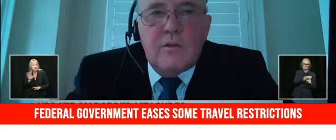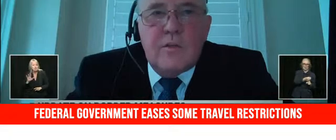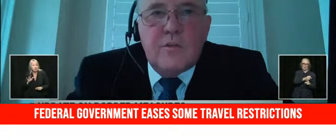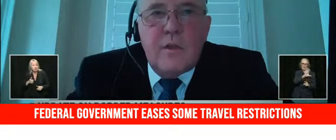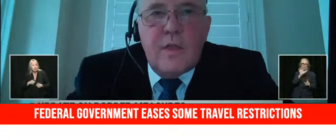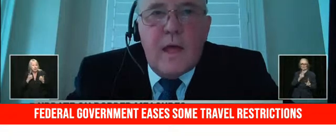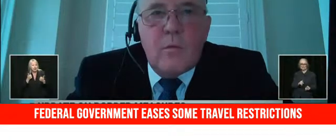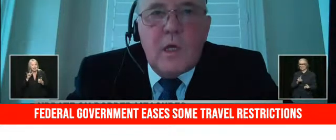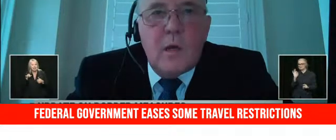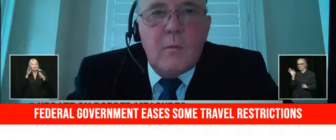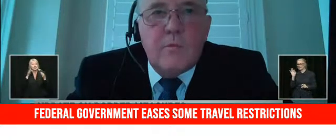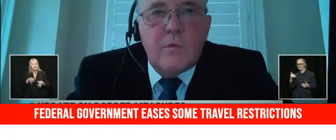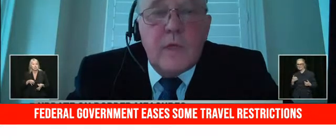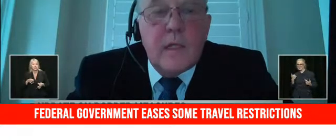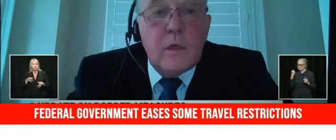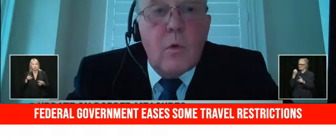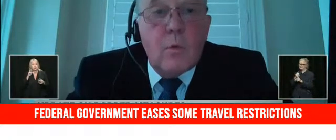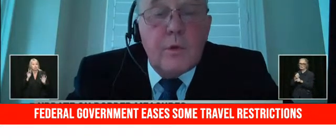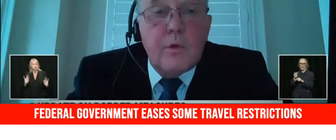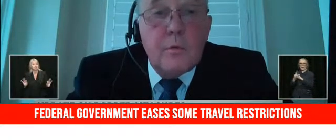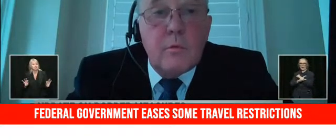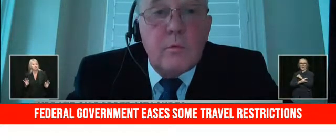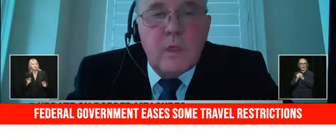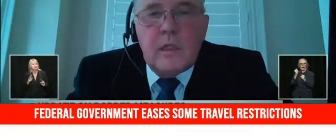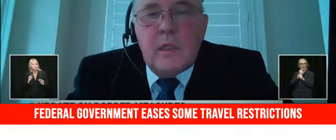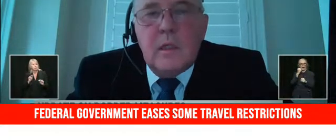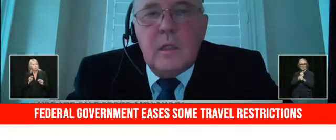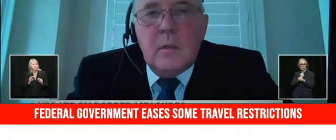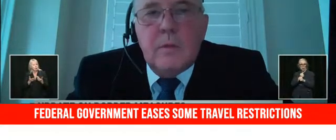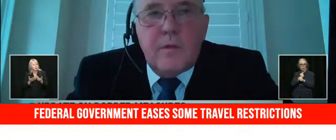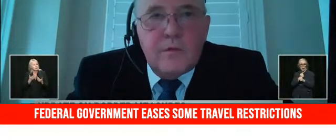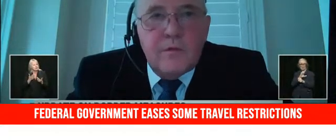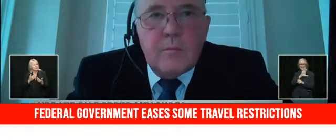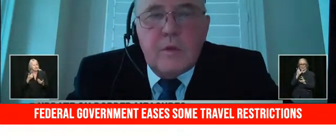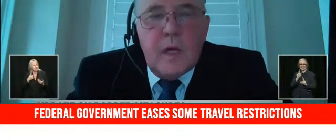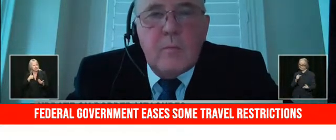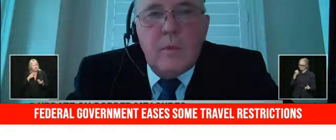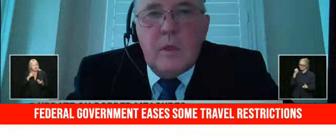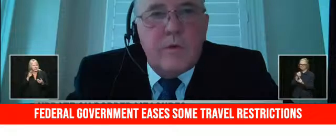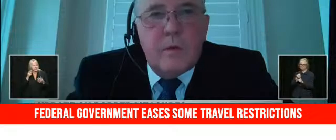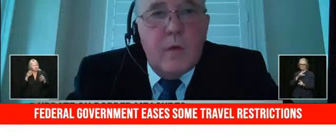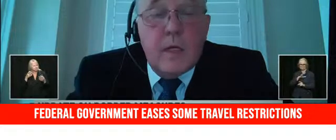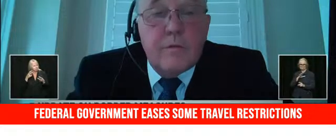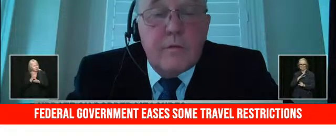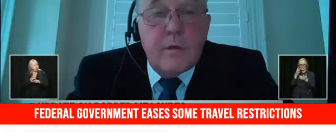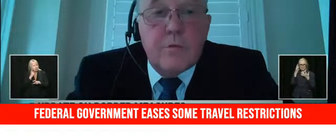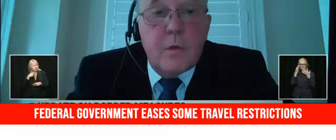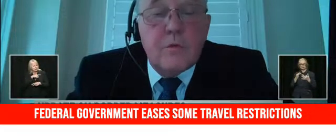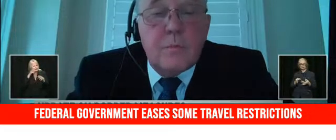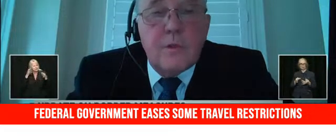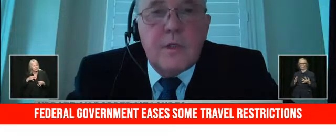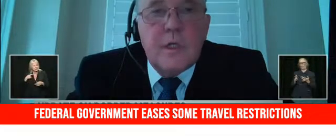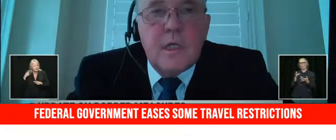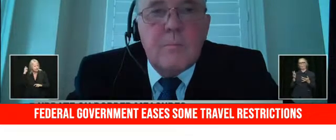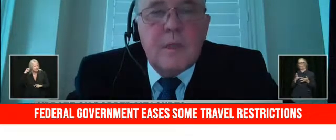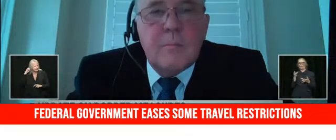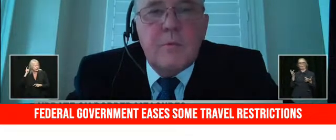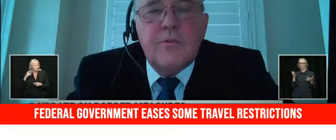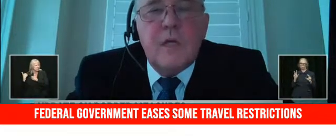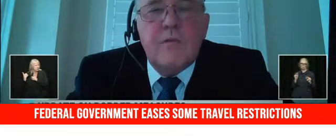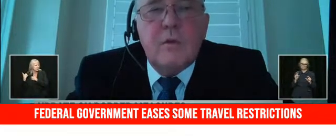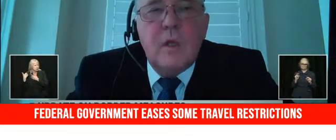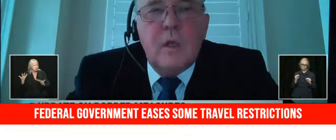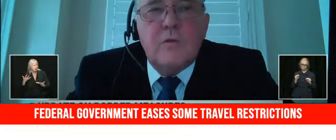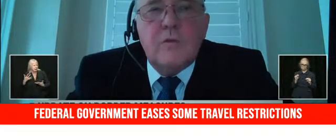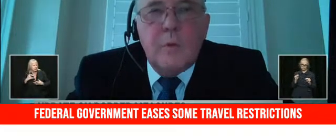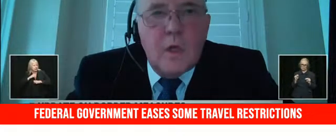a decision that we come to lightly or renew lightly. But at the same time, we are very mindful of our responsibility to keep people